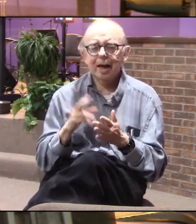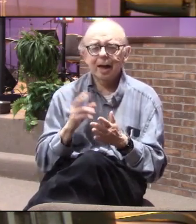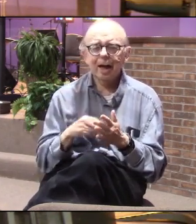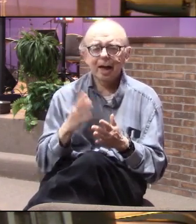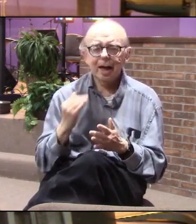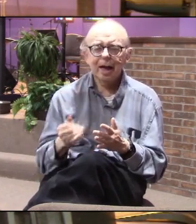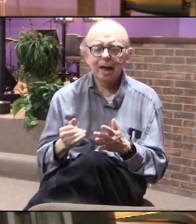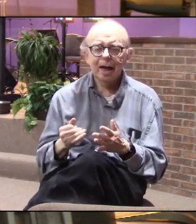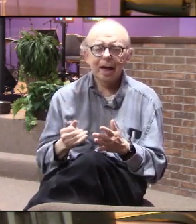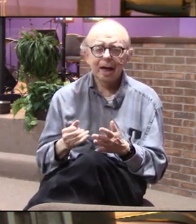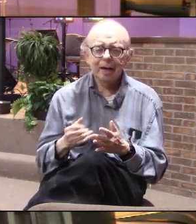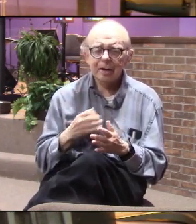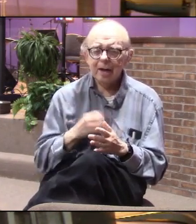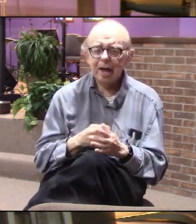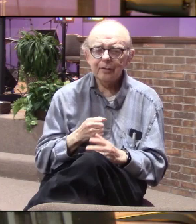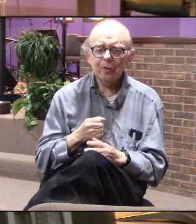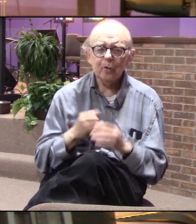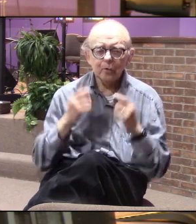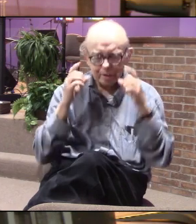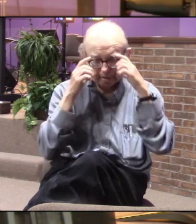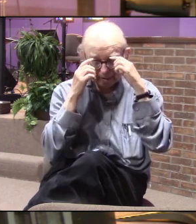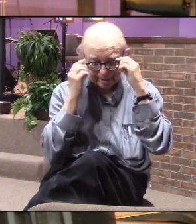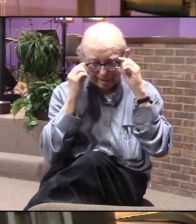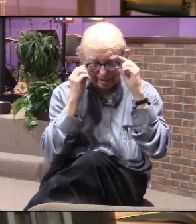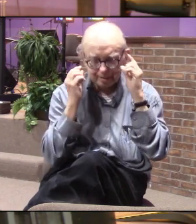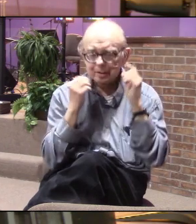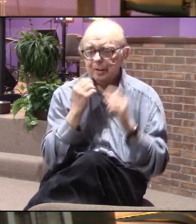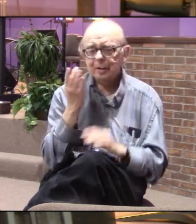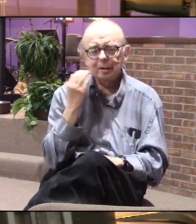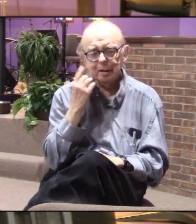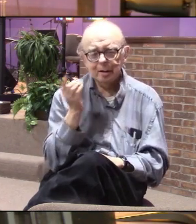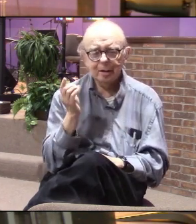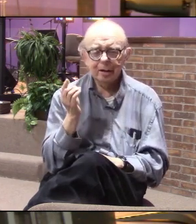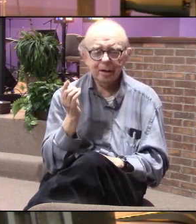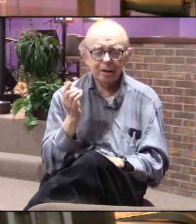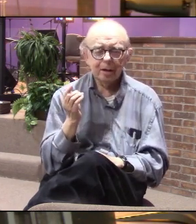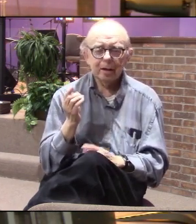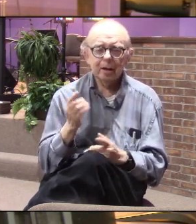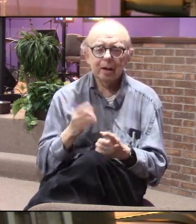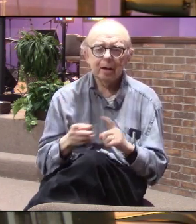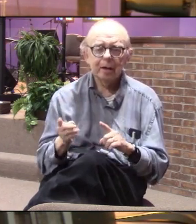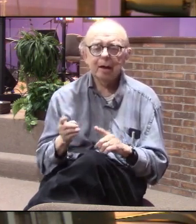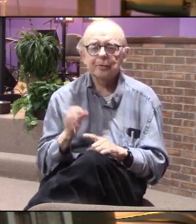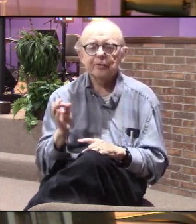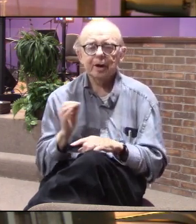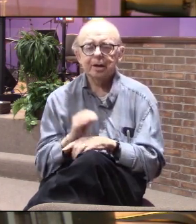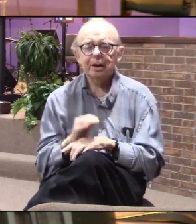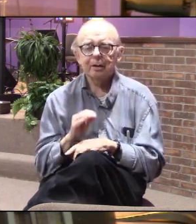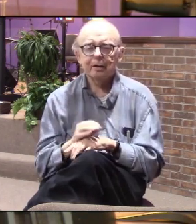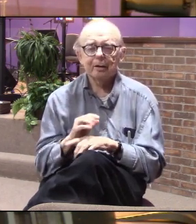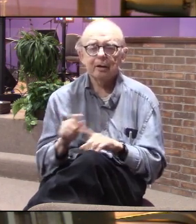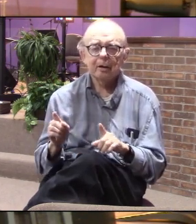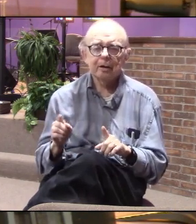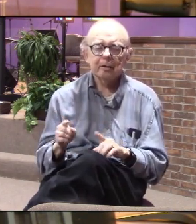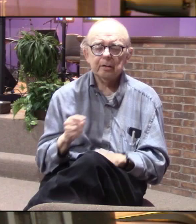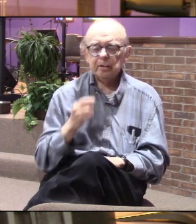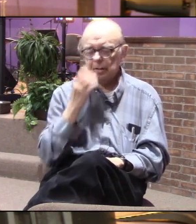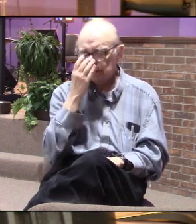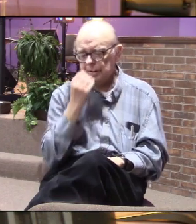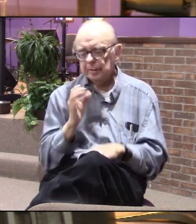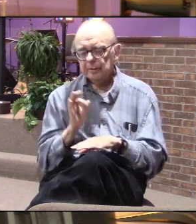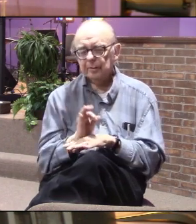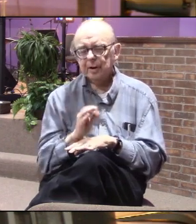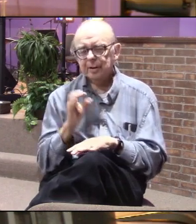it's because I got an old set of glasses. I had no idea what happened Friday night, but I was sleeping Friday